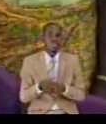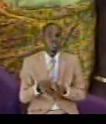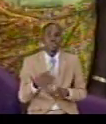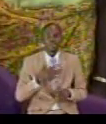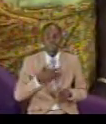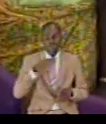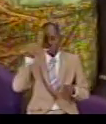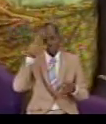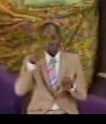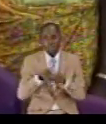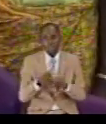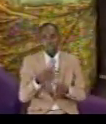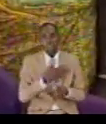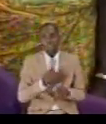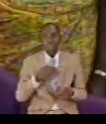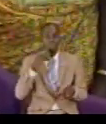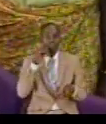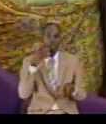beloved,